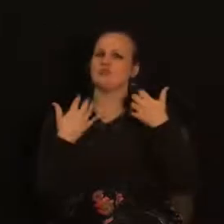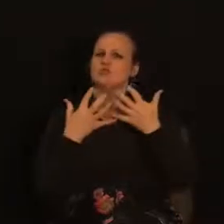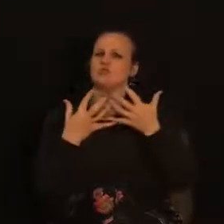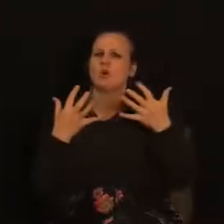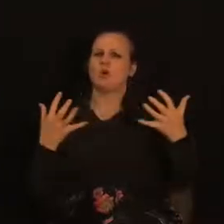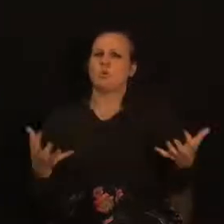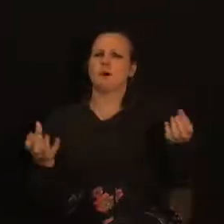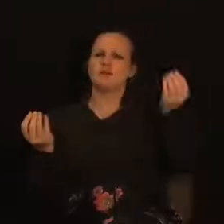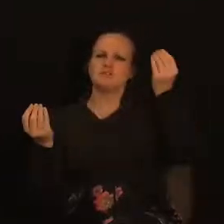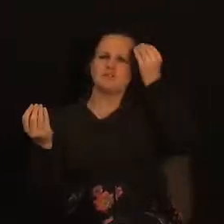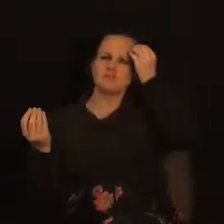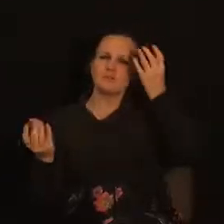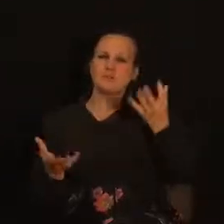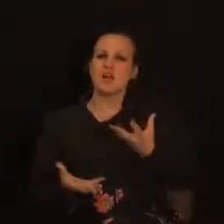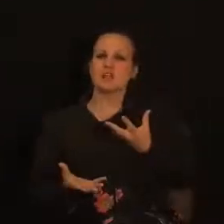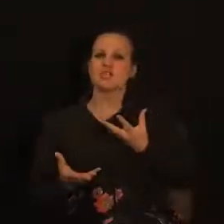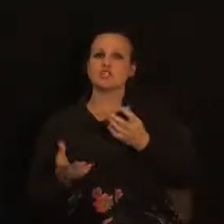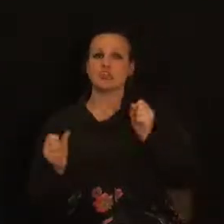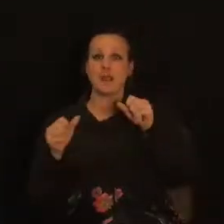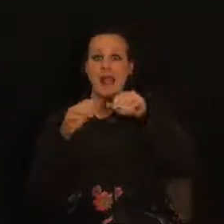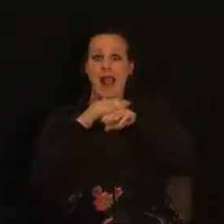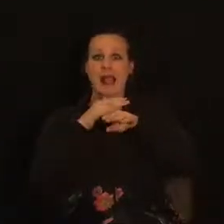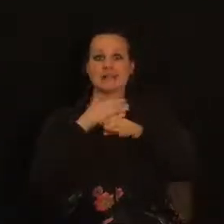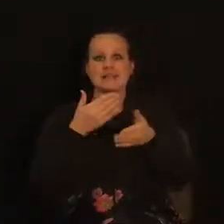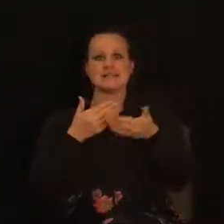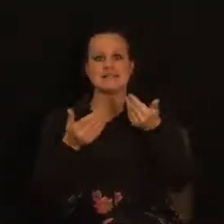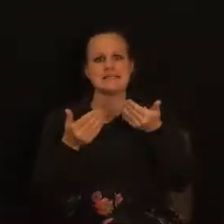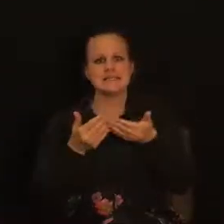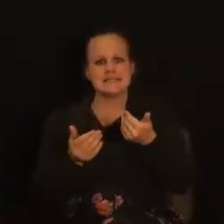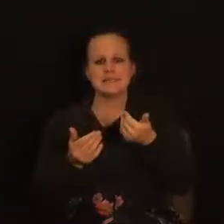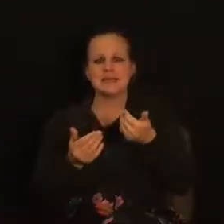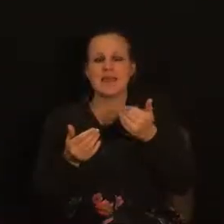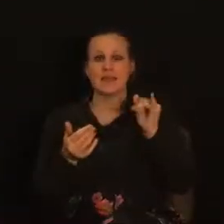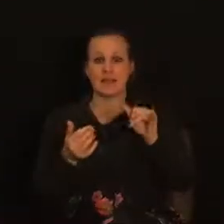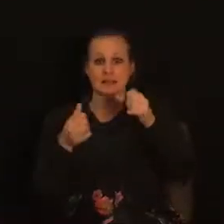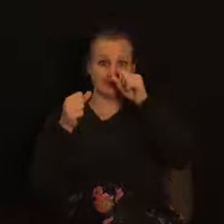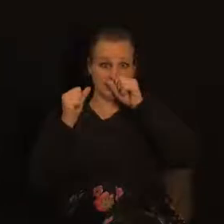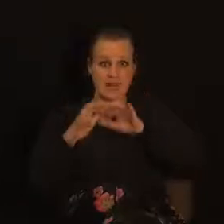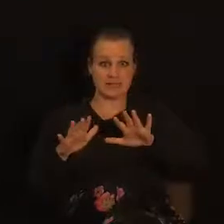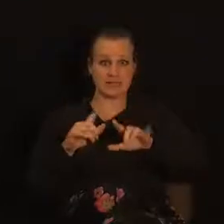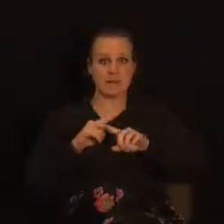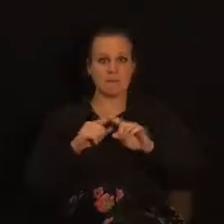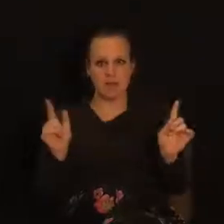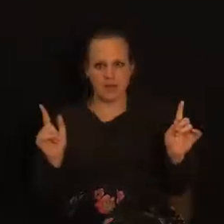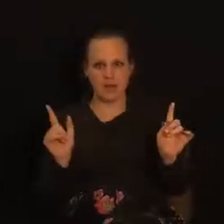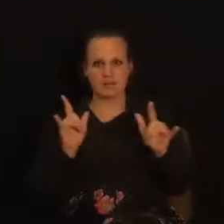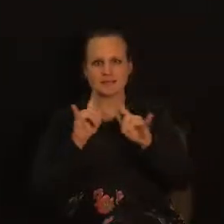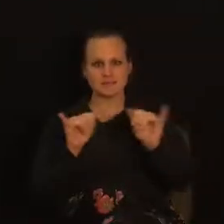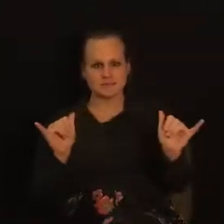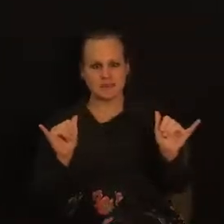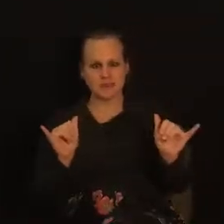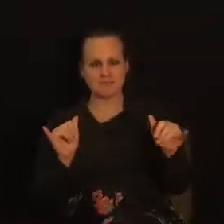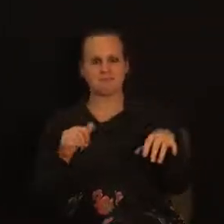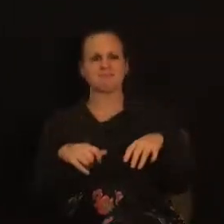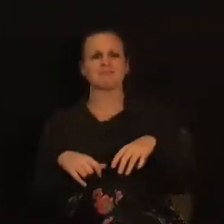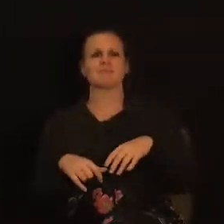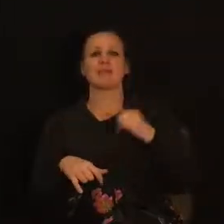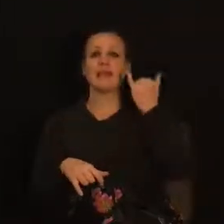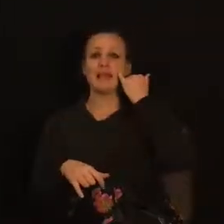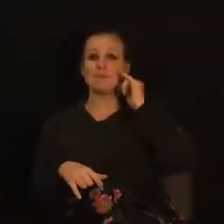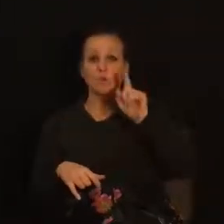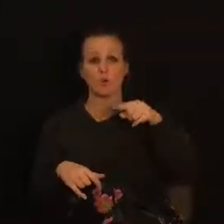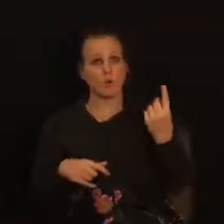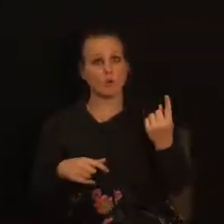information right at our fingertips, and it's such a blessing. But the thing is that if you're only hearing the